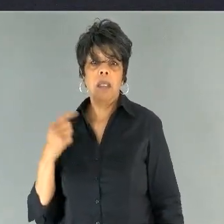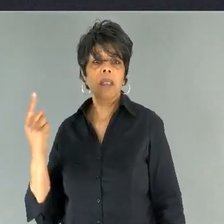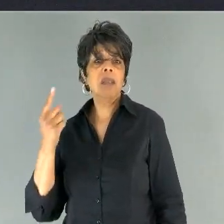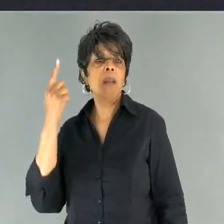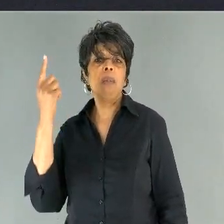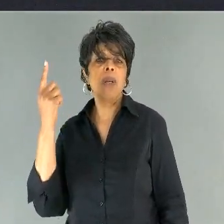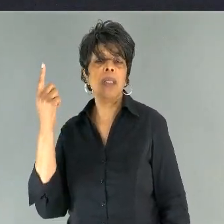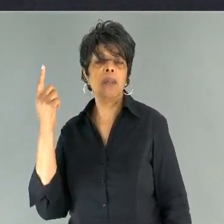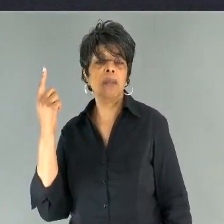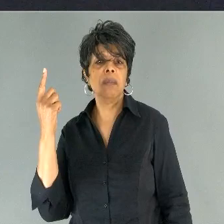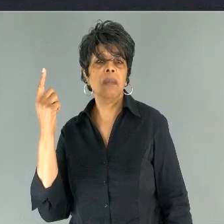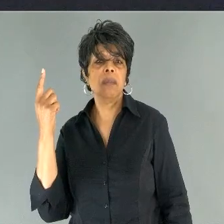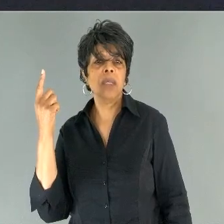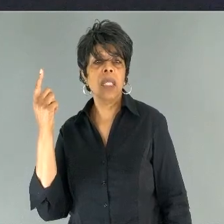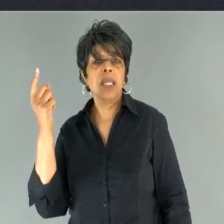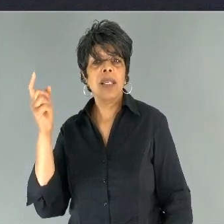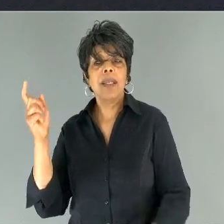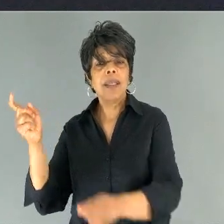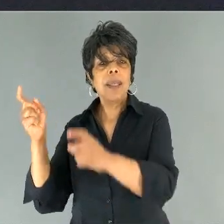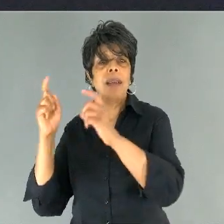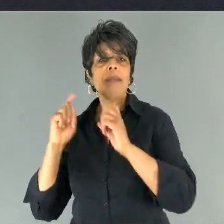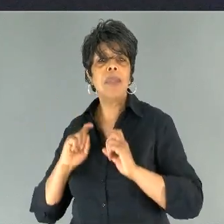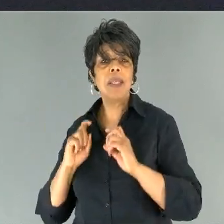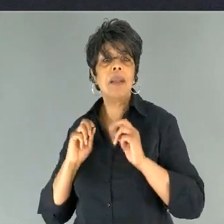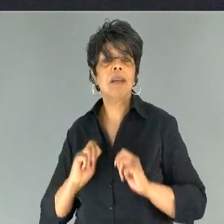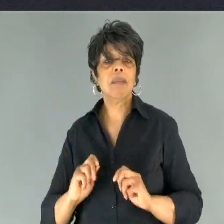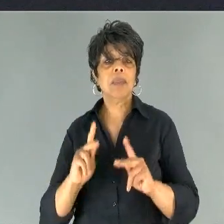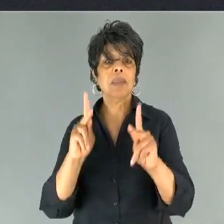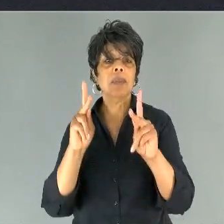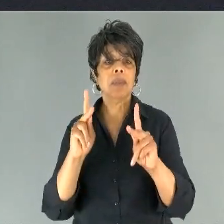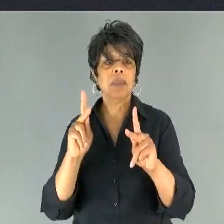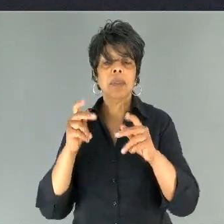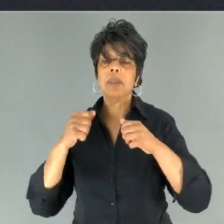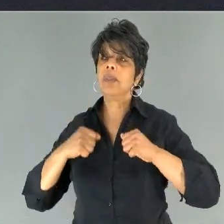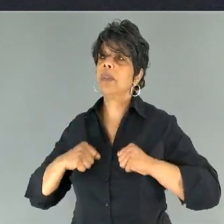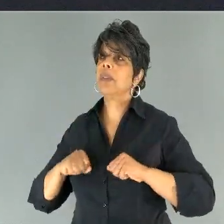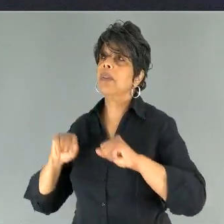the opportunity to surrender